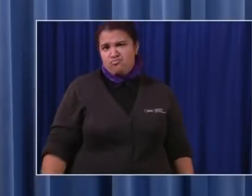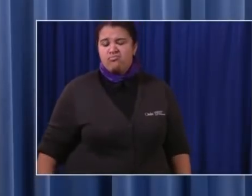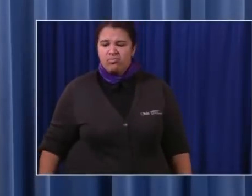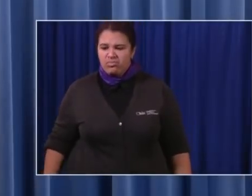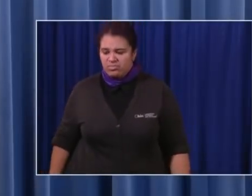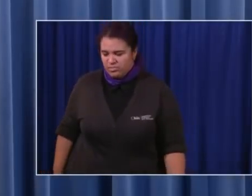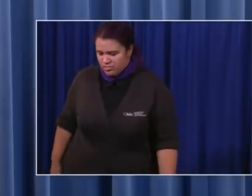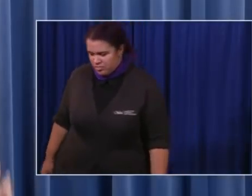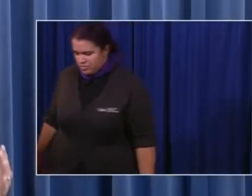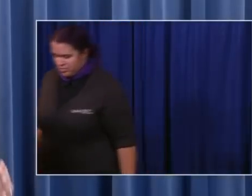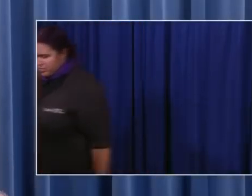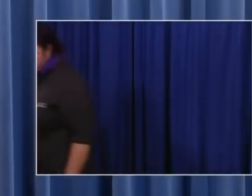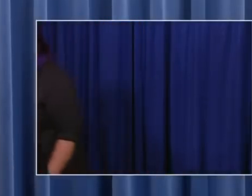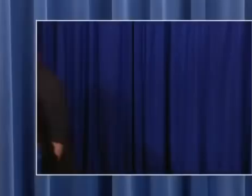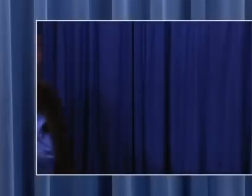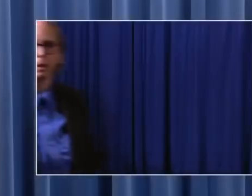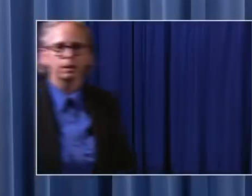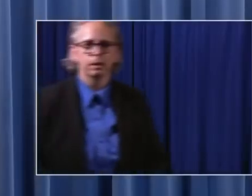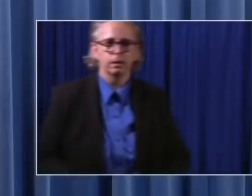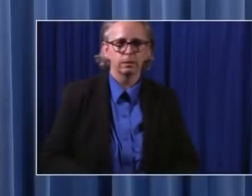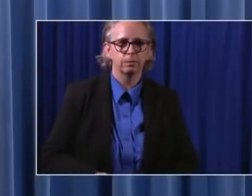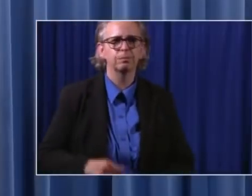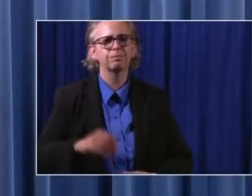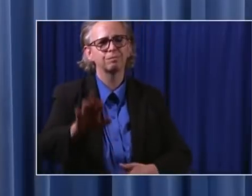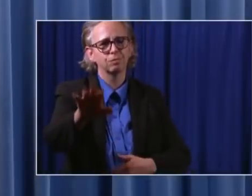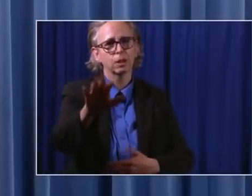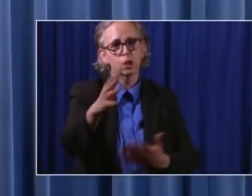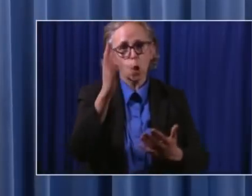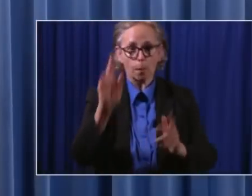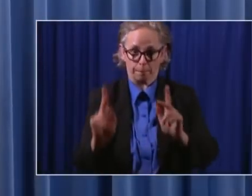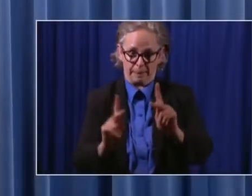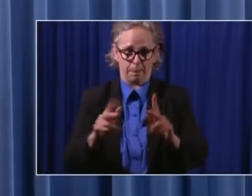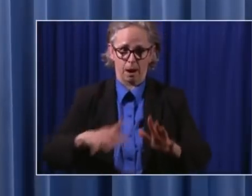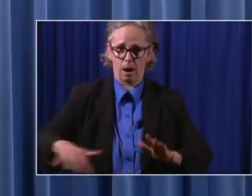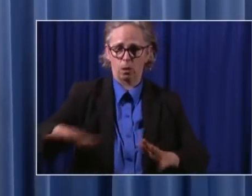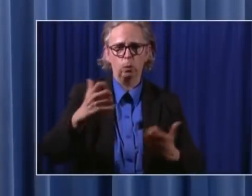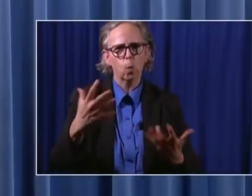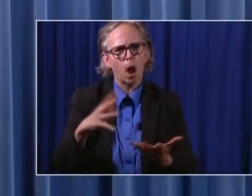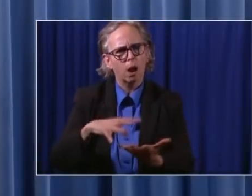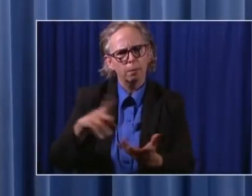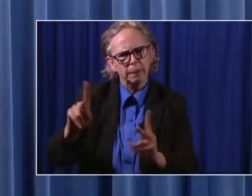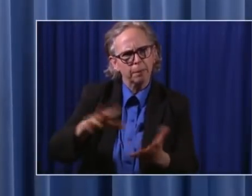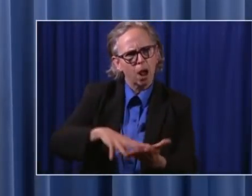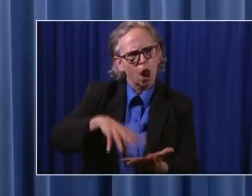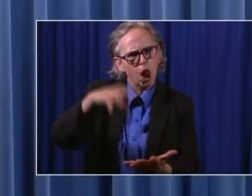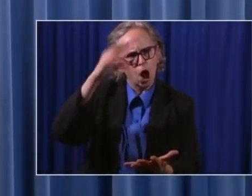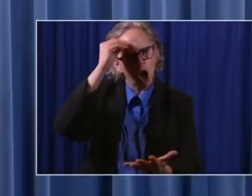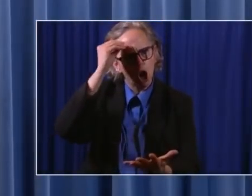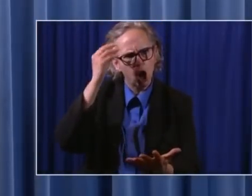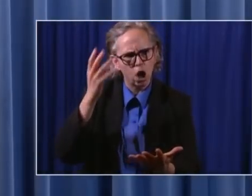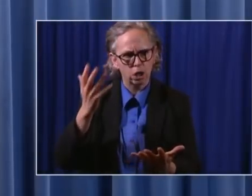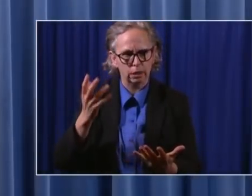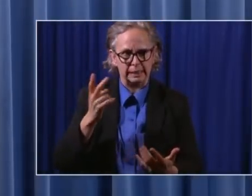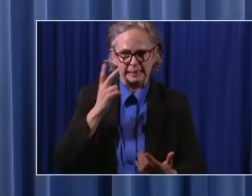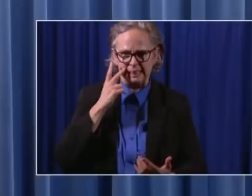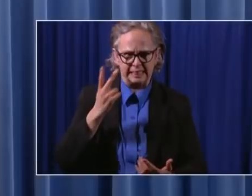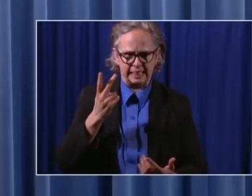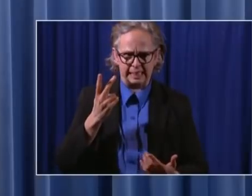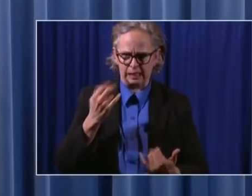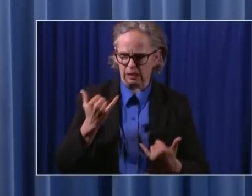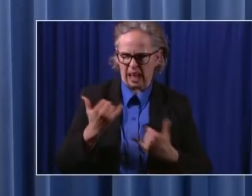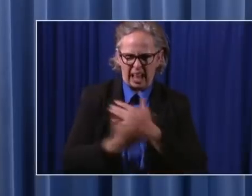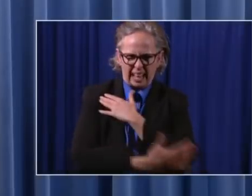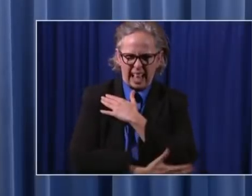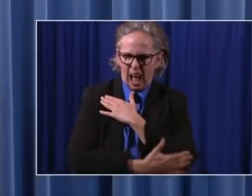be a teacher. We are seeing that, for example, in some of our counties today where the mask order has fundamentally